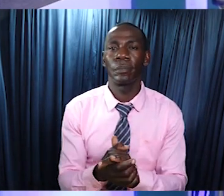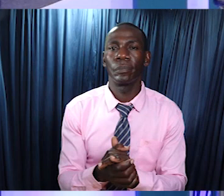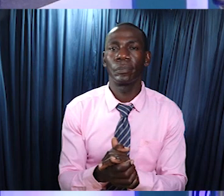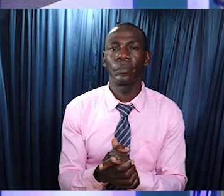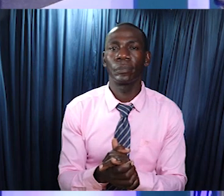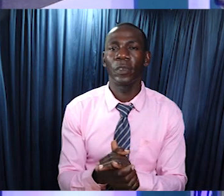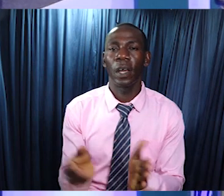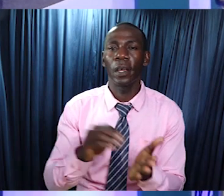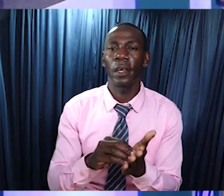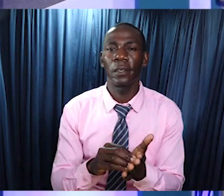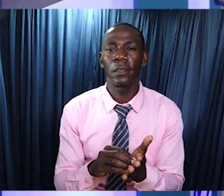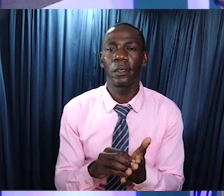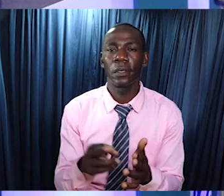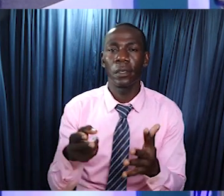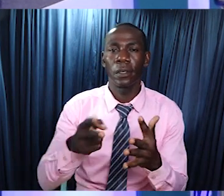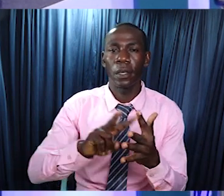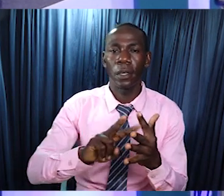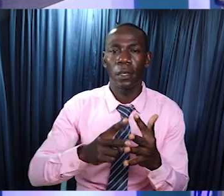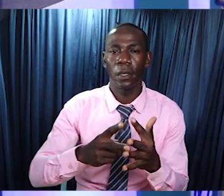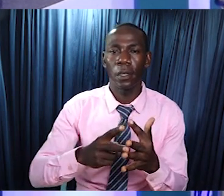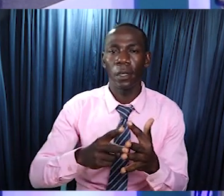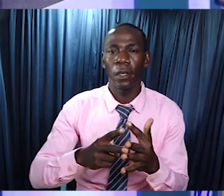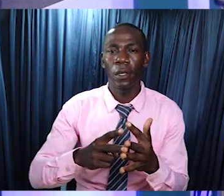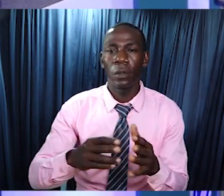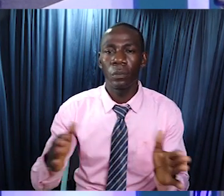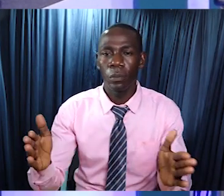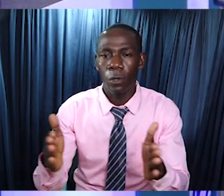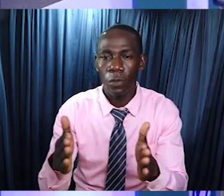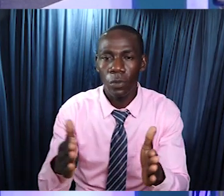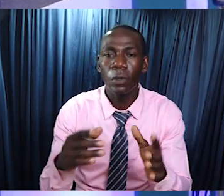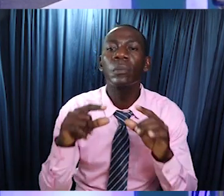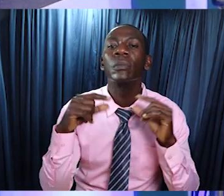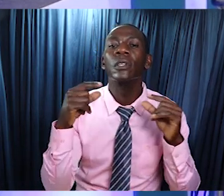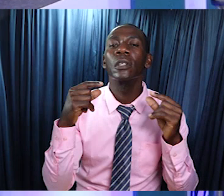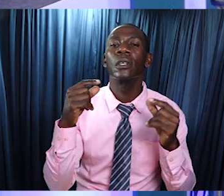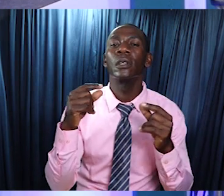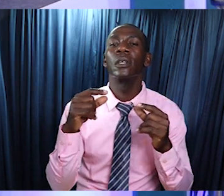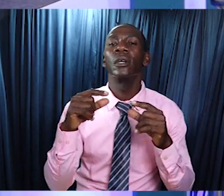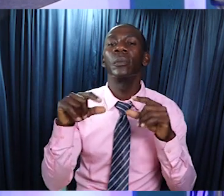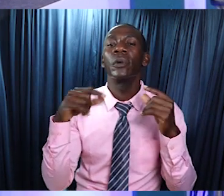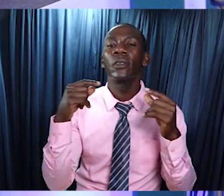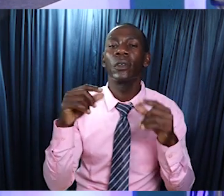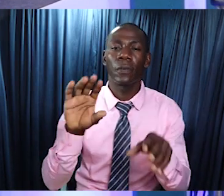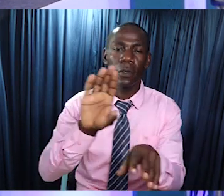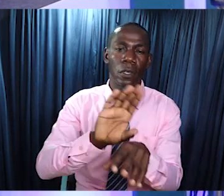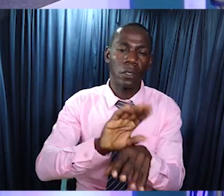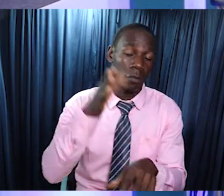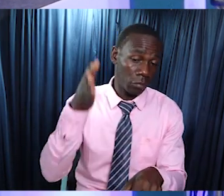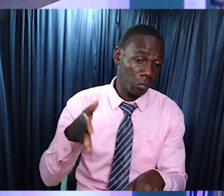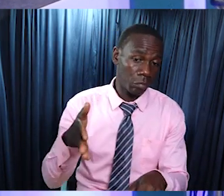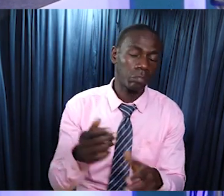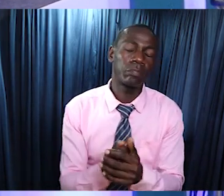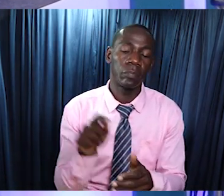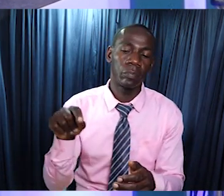Hallelujah. Alafu then nikawa karibu na watu wa Mungu. I was close to the men of God. Wahubiri wa miracle revival. Preachers in